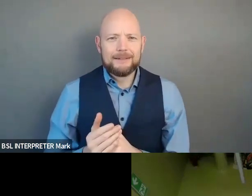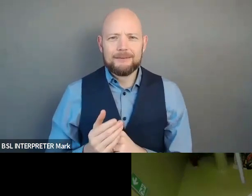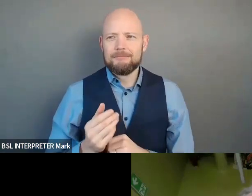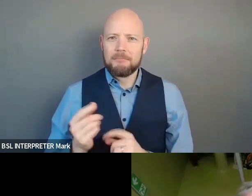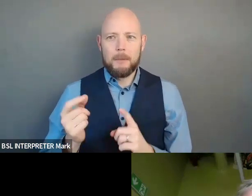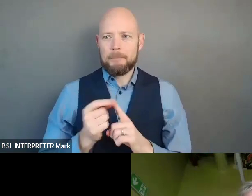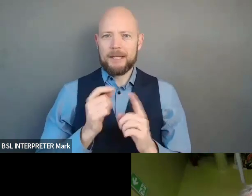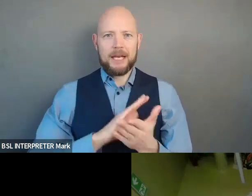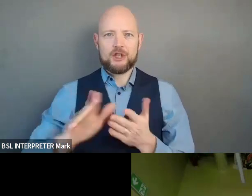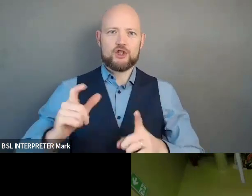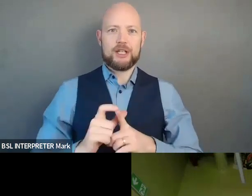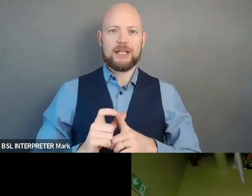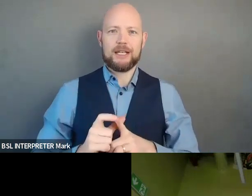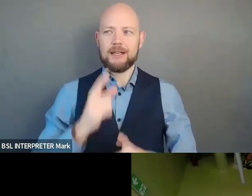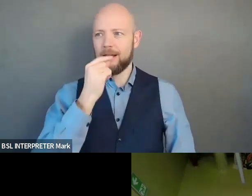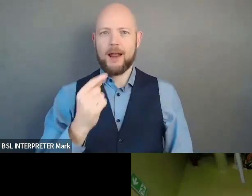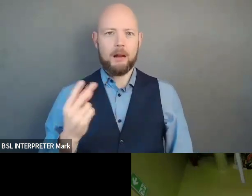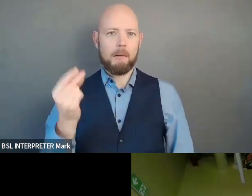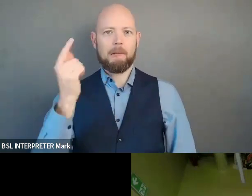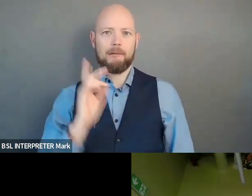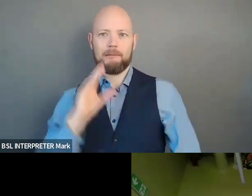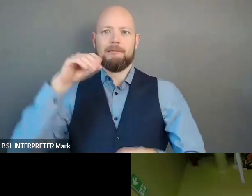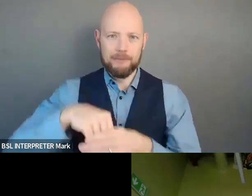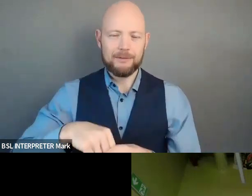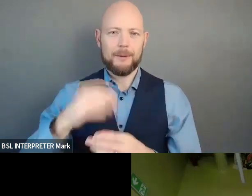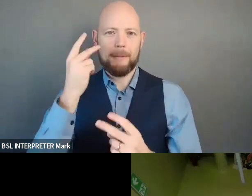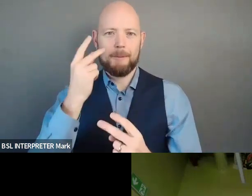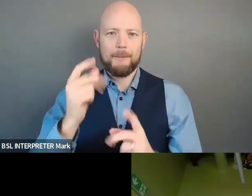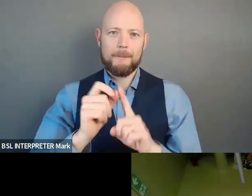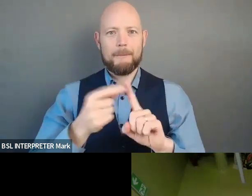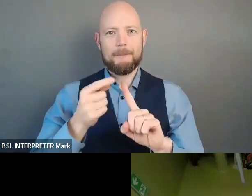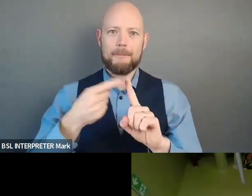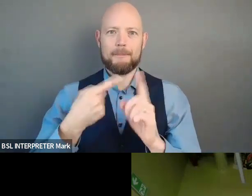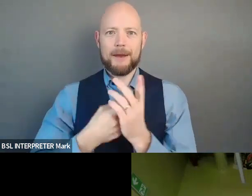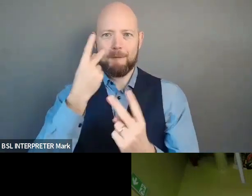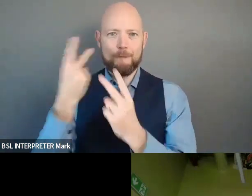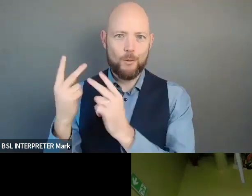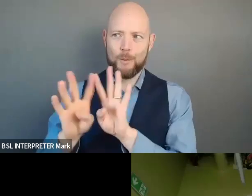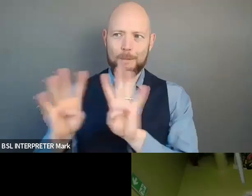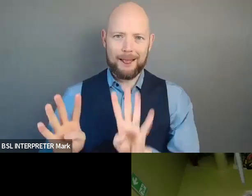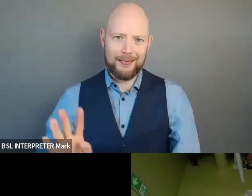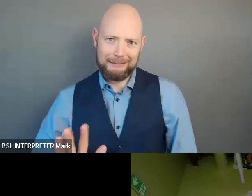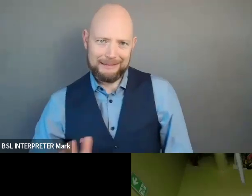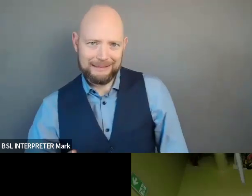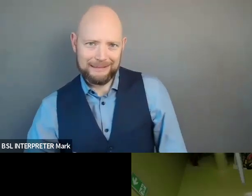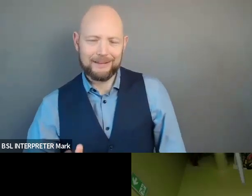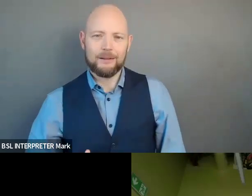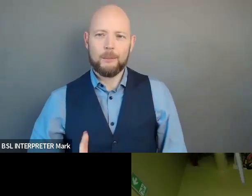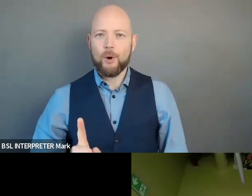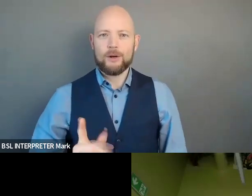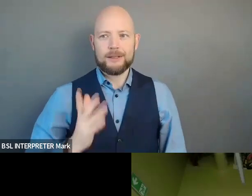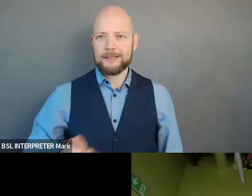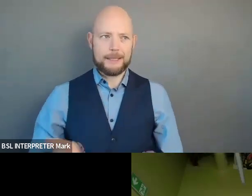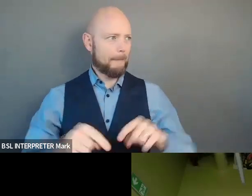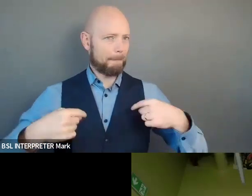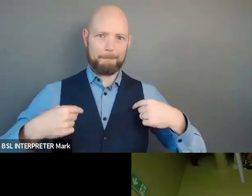PhD student to be sitting on a peer review panel, except in very particular circumstances. But you equally don't need to be me. You